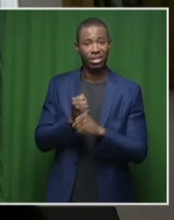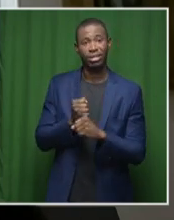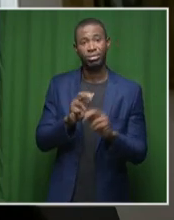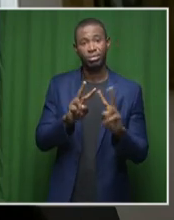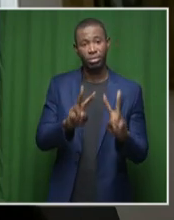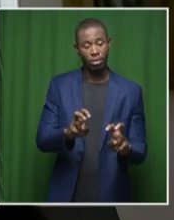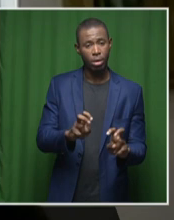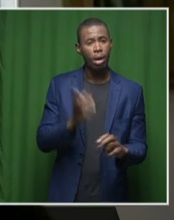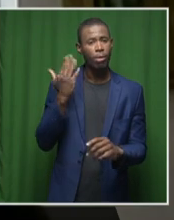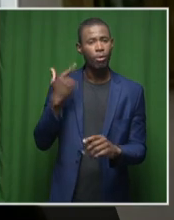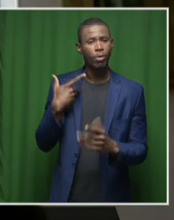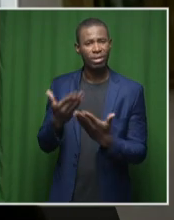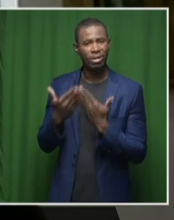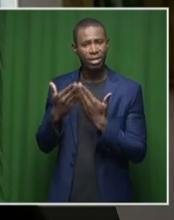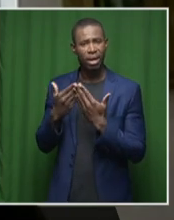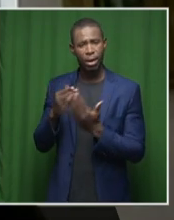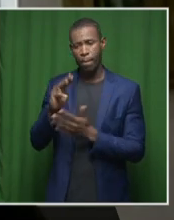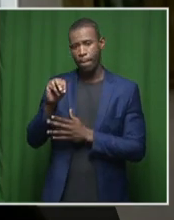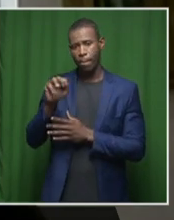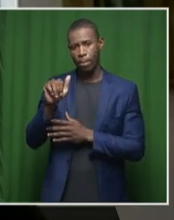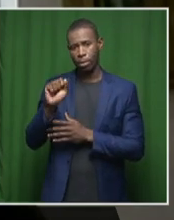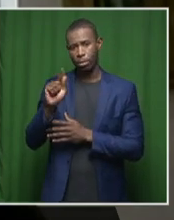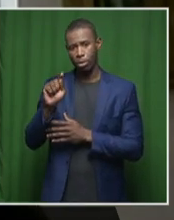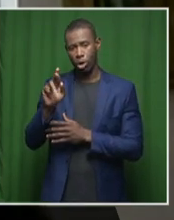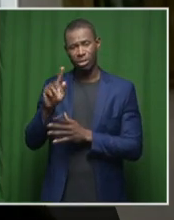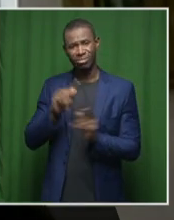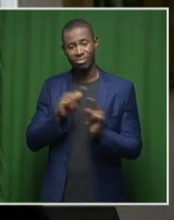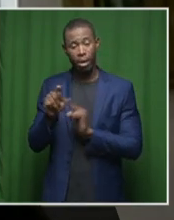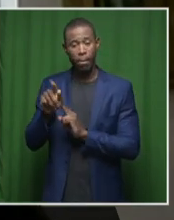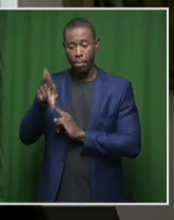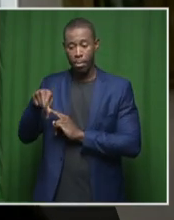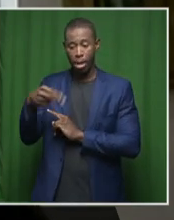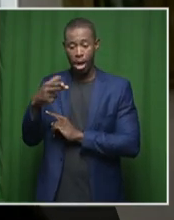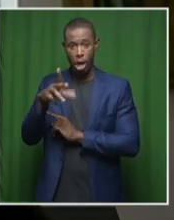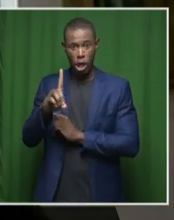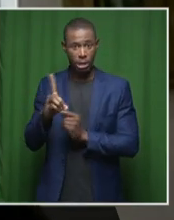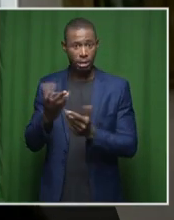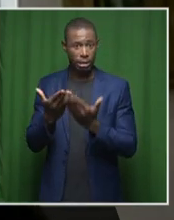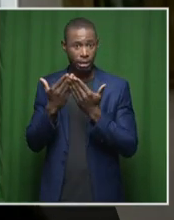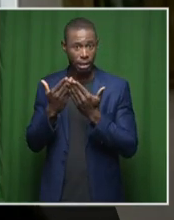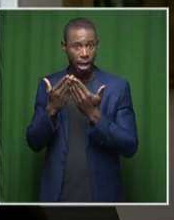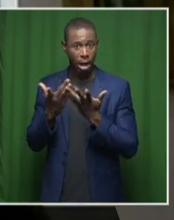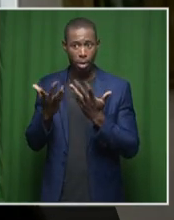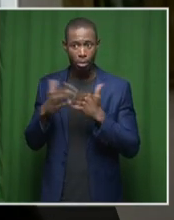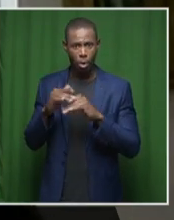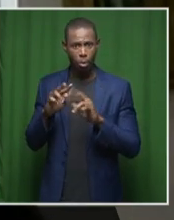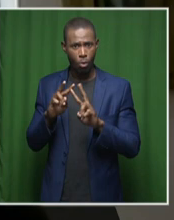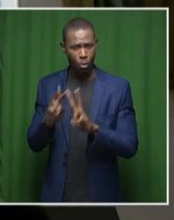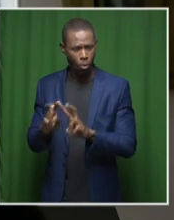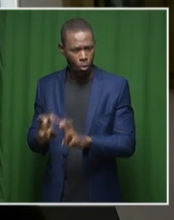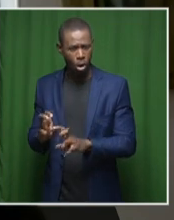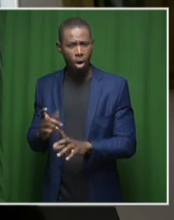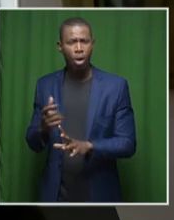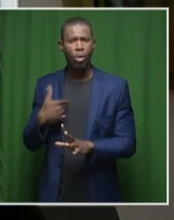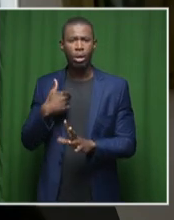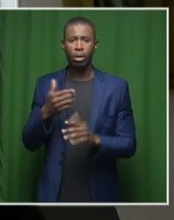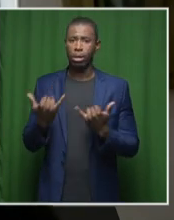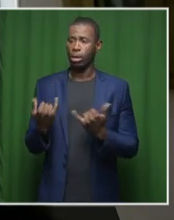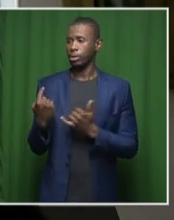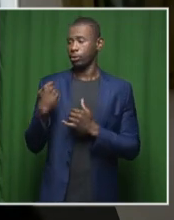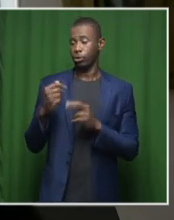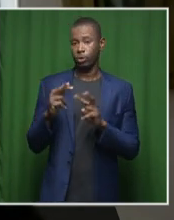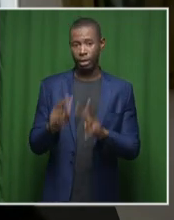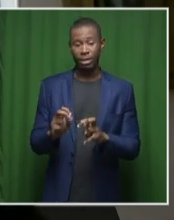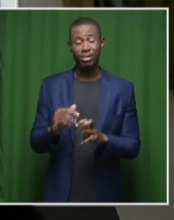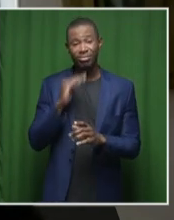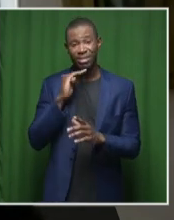doing our master's degrees all the way up through our doctoral studies and to some more recent research. So yes, it's a